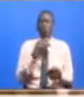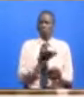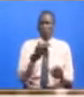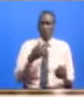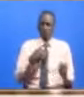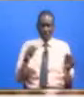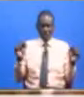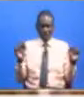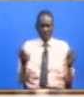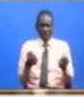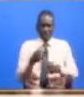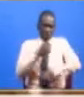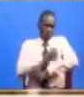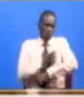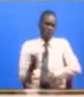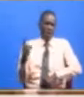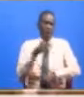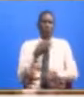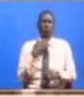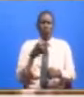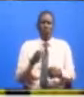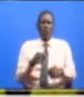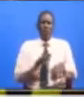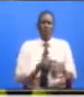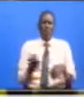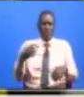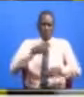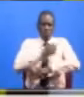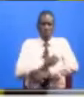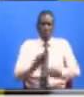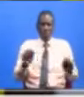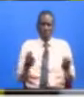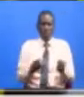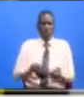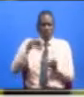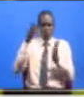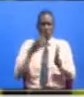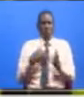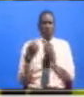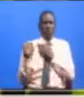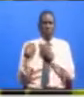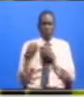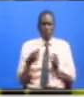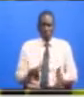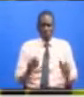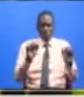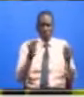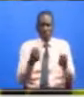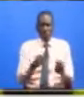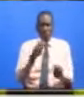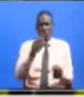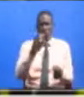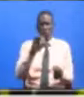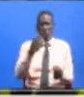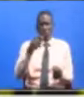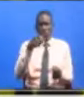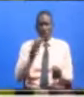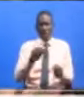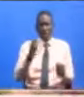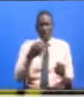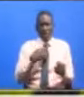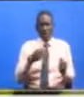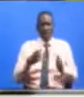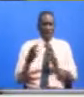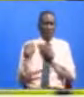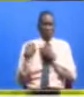have a safe, cool days. We want your traveling to be safe. The students, you have a role in road safety. Toyota Kenya has a role in road